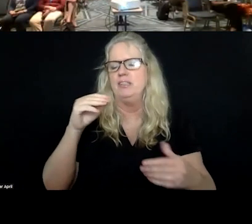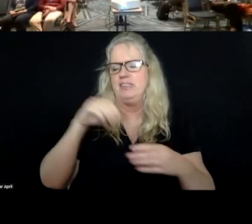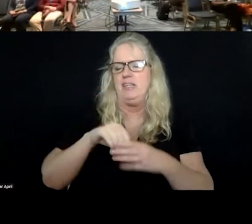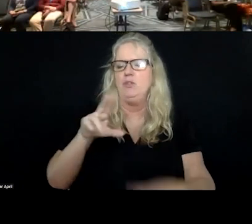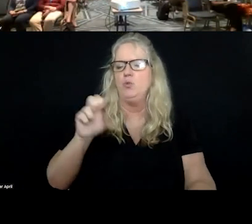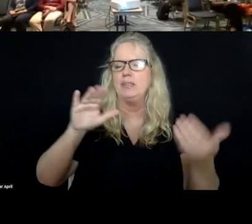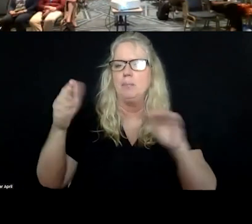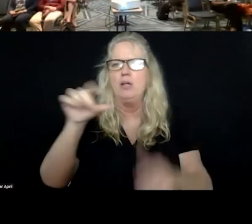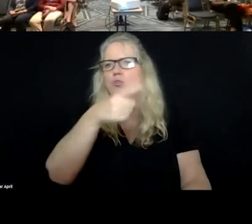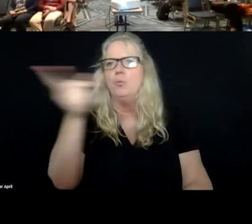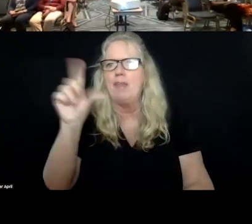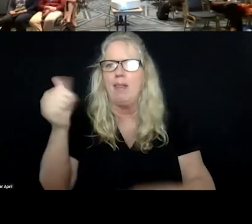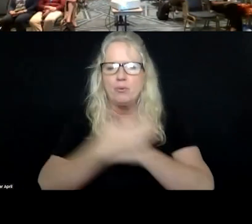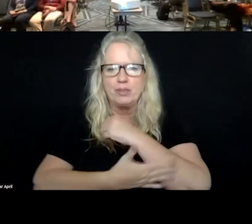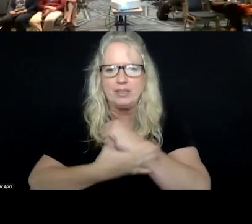countries.